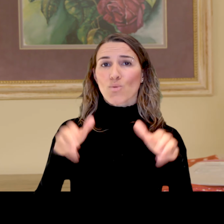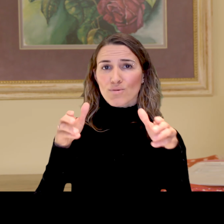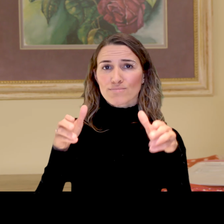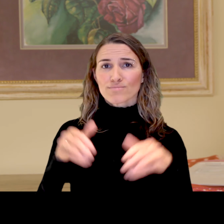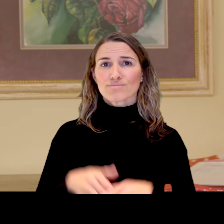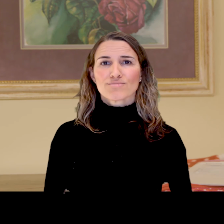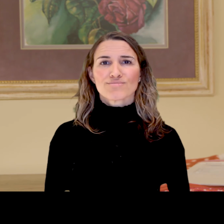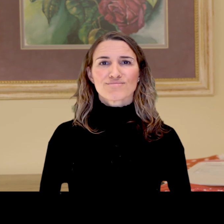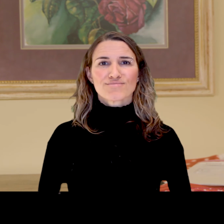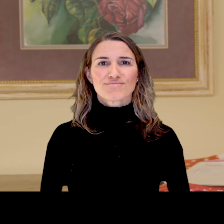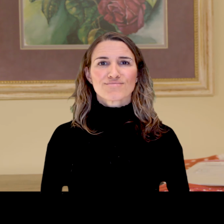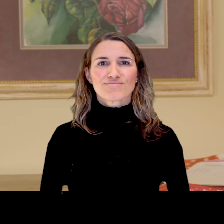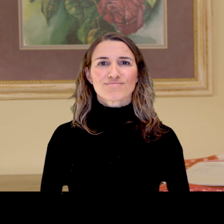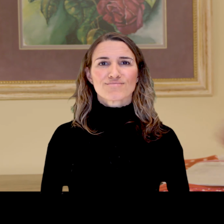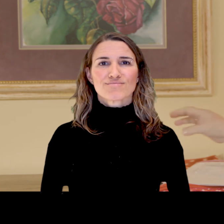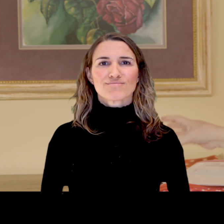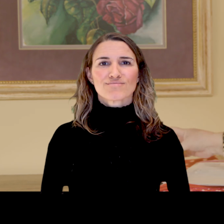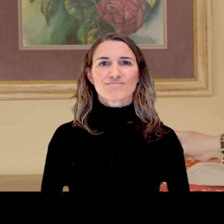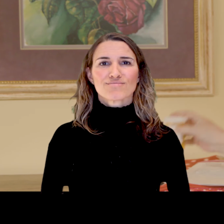and a bowl,